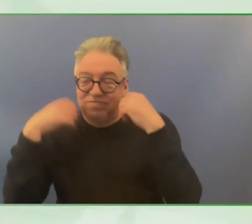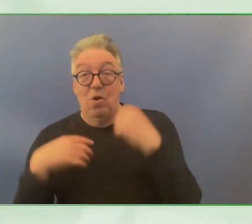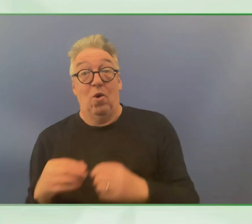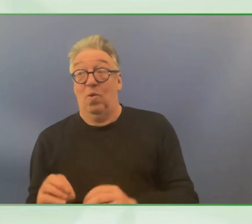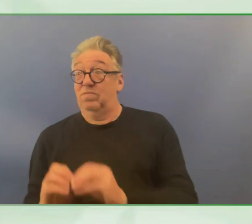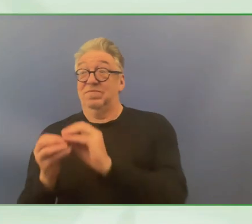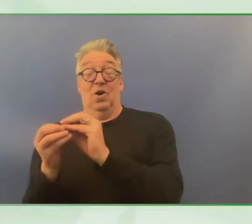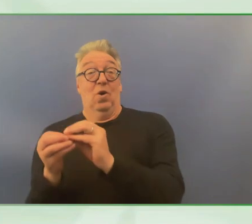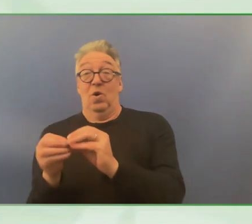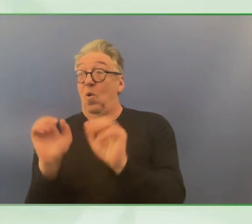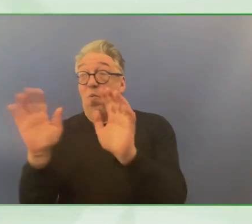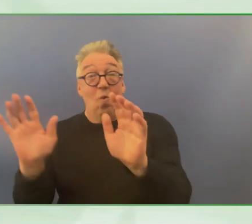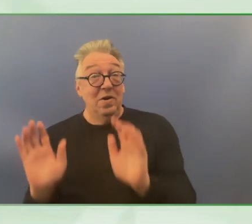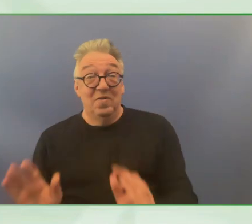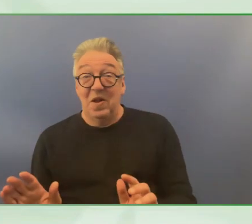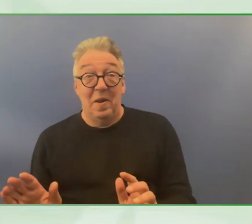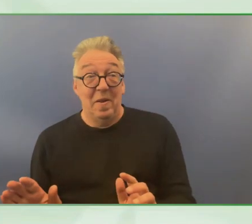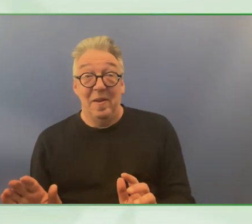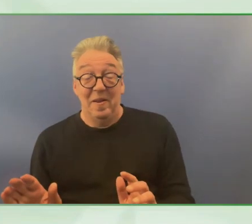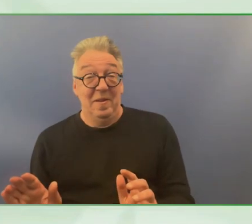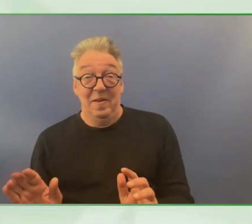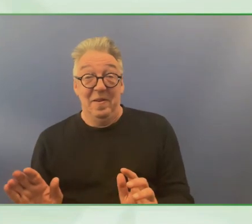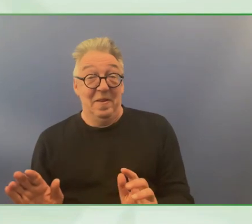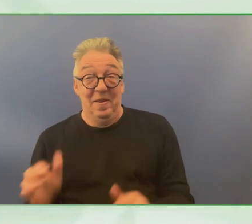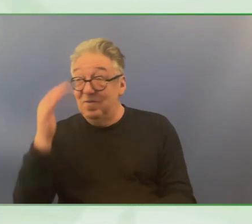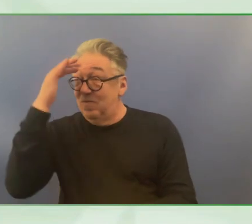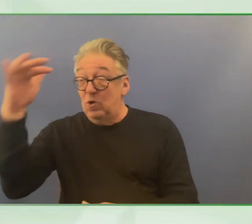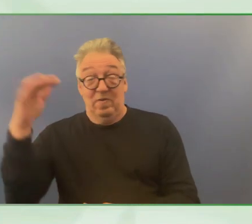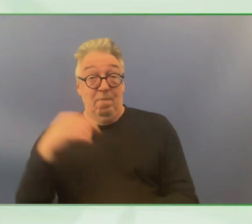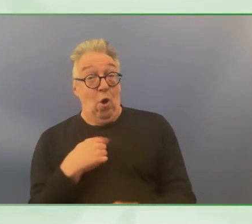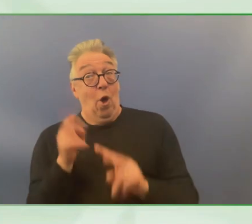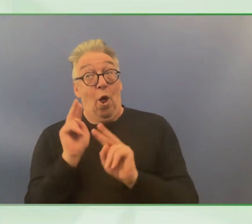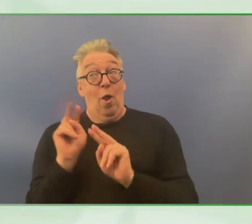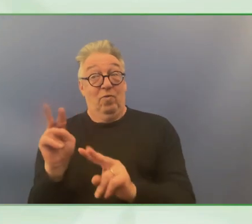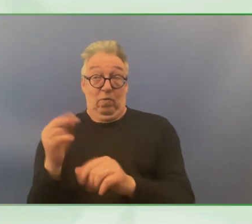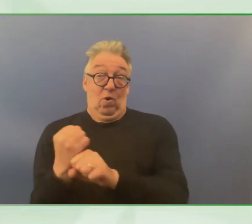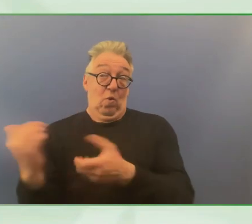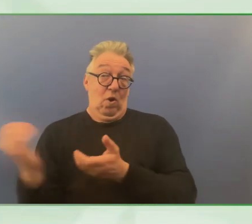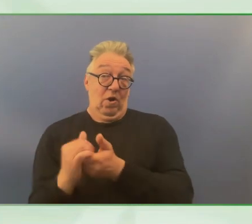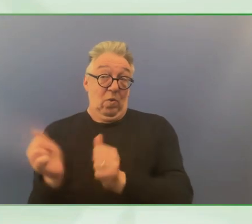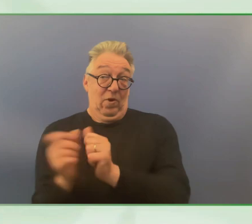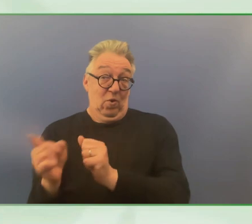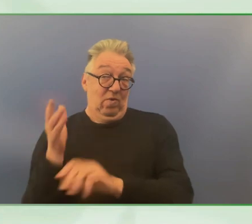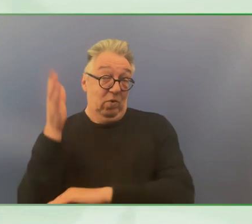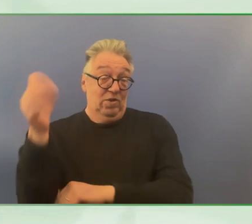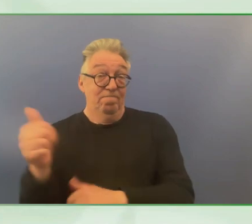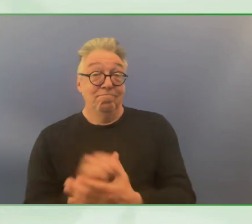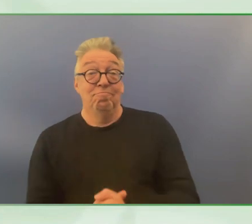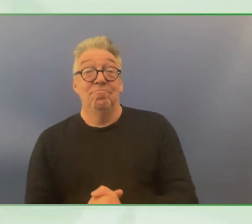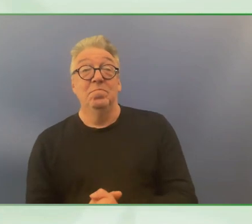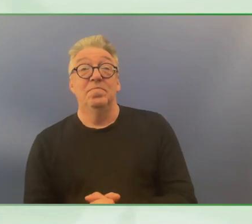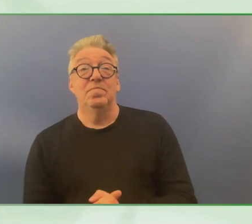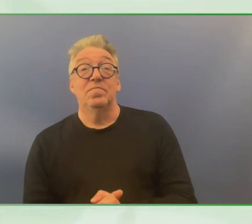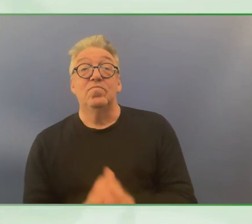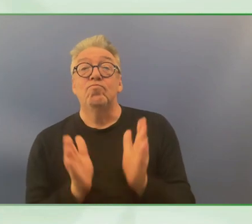a wonderful approach, and we're really looking forward to working together on this with you in the future. Let us use